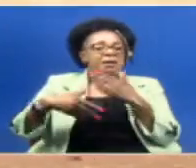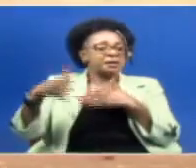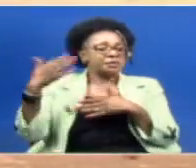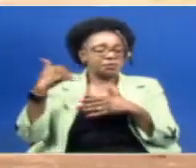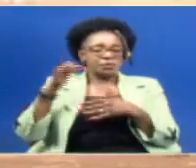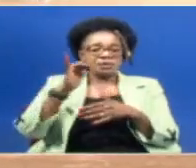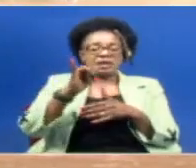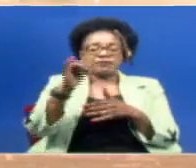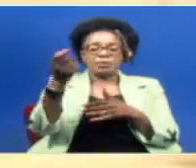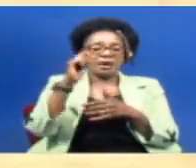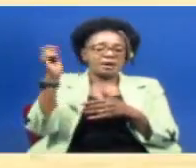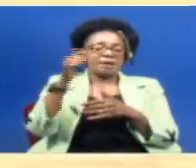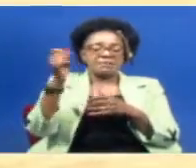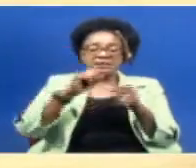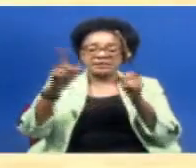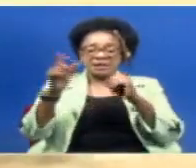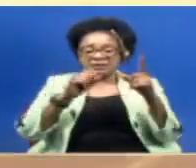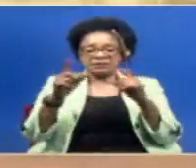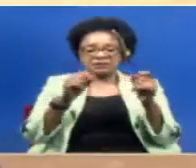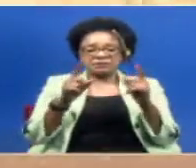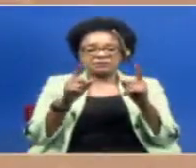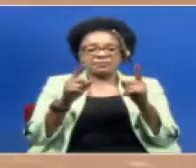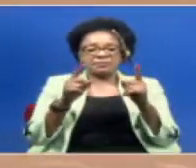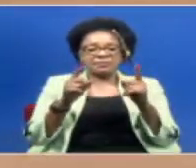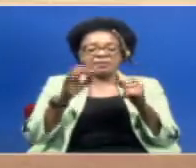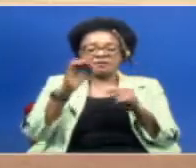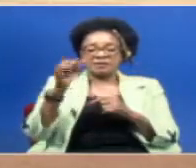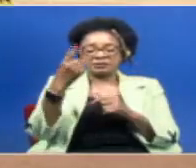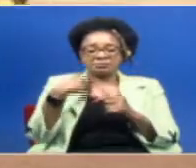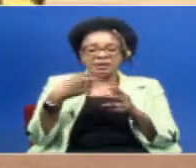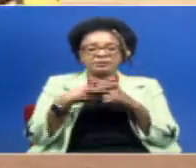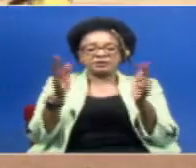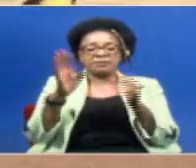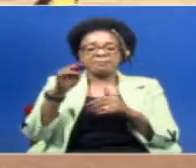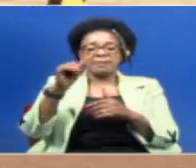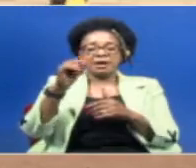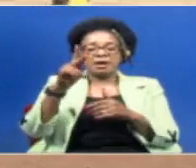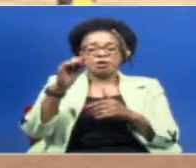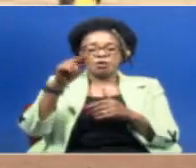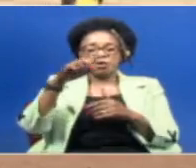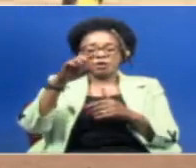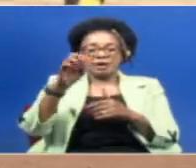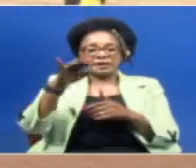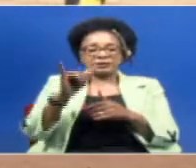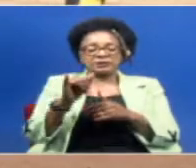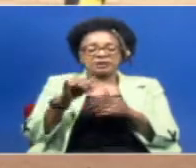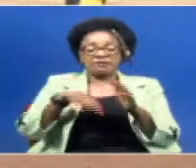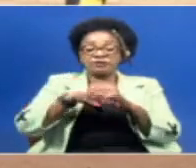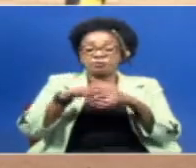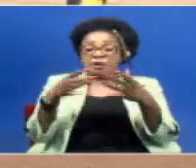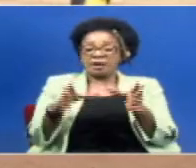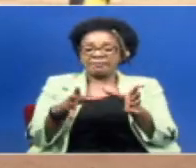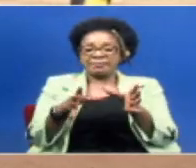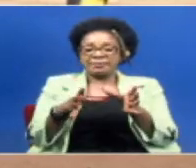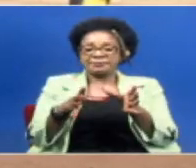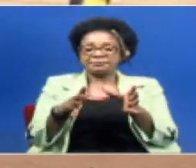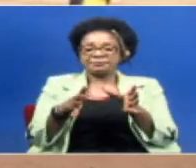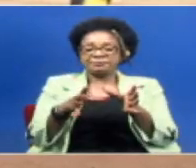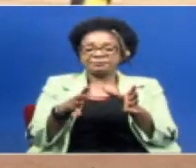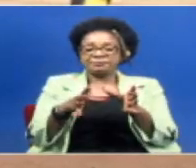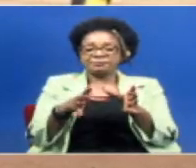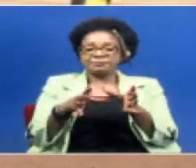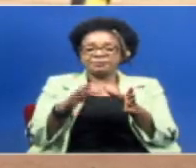Harambee Starlets. I first started at Makongeni Youth Ladies Football Club in Makongeni. That was in